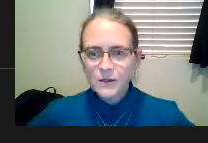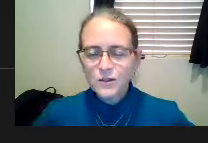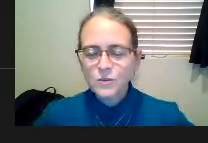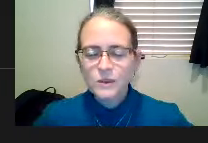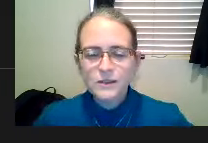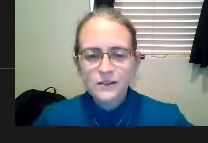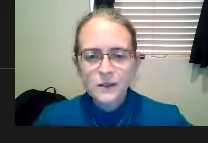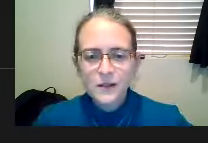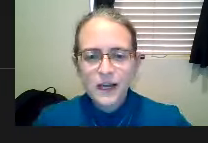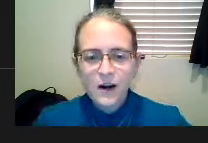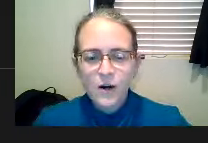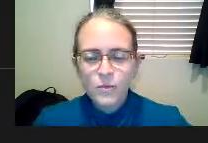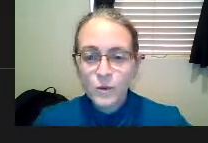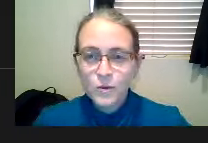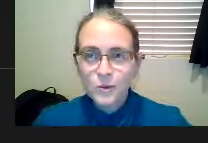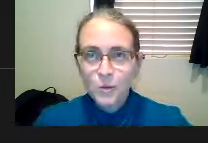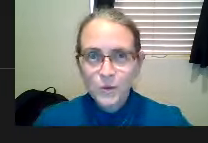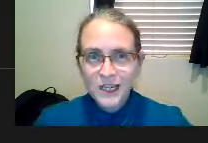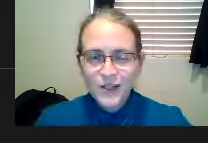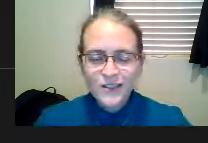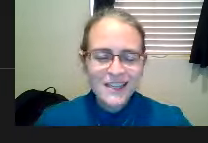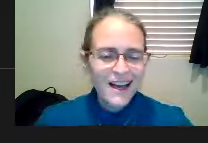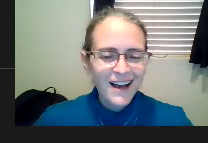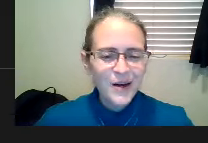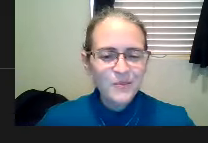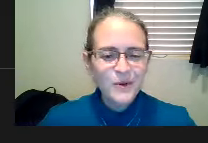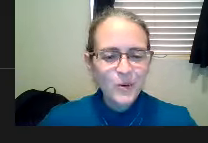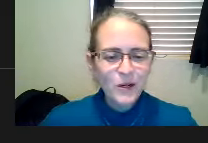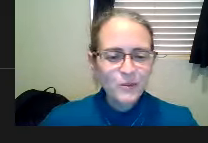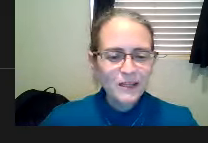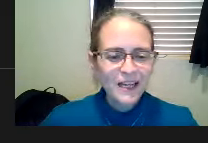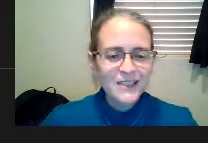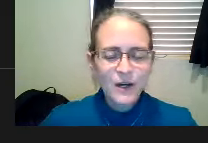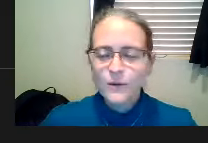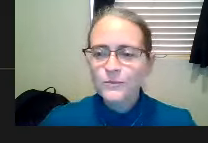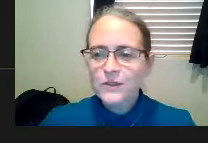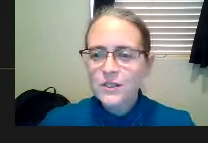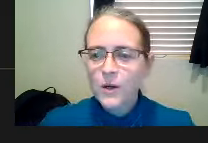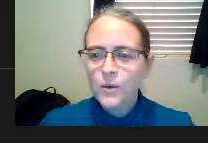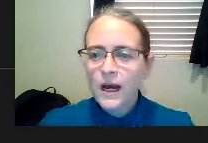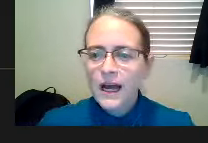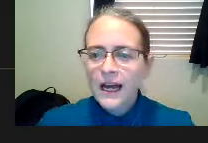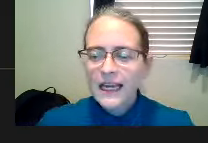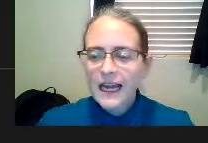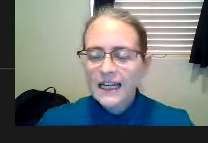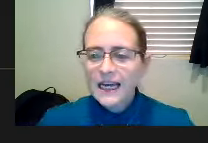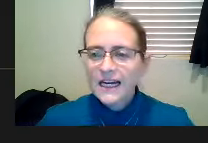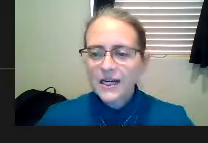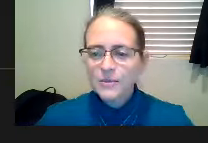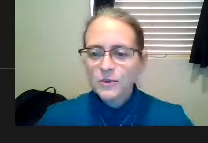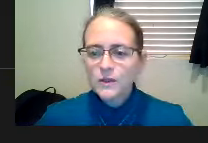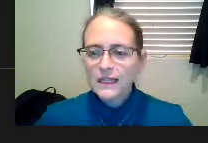room announcer will let our room rotators know where you would like to go. So